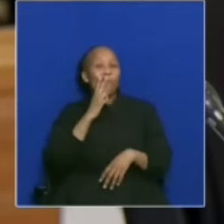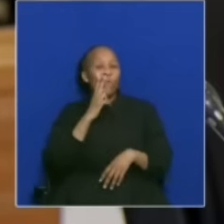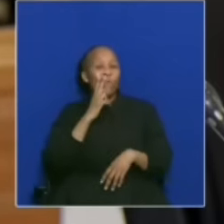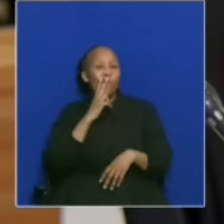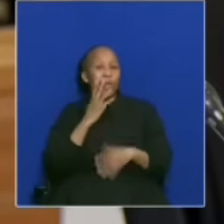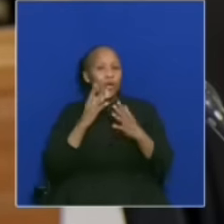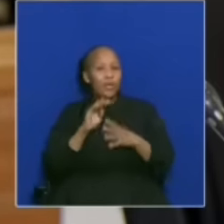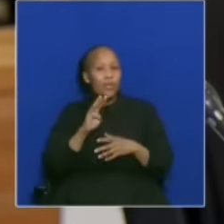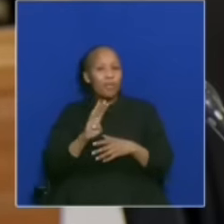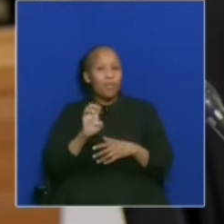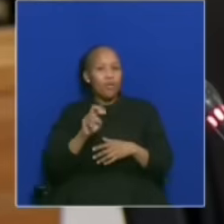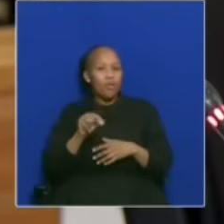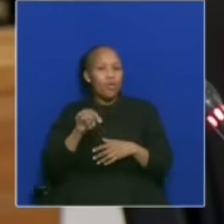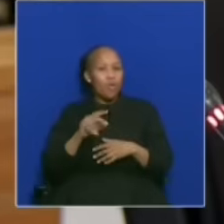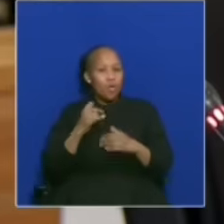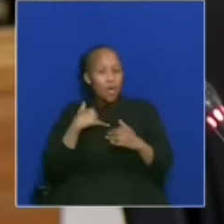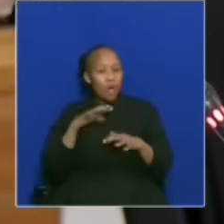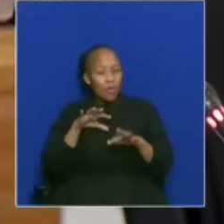me the place.